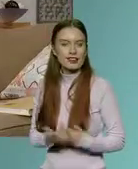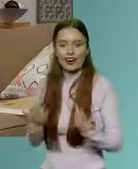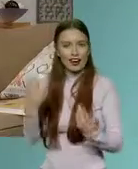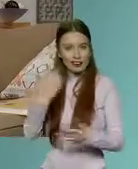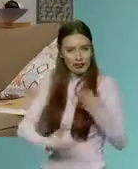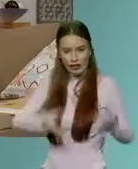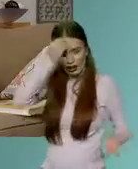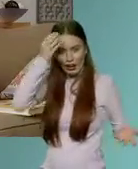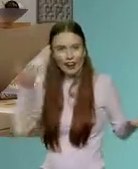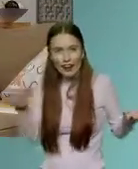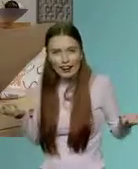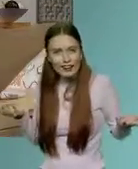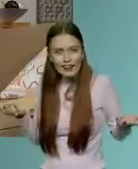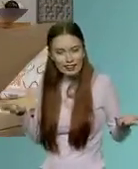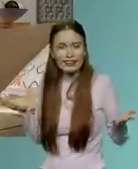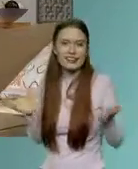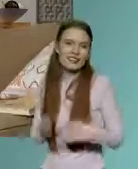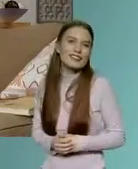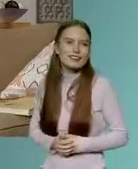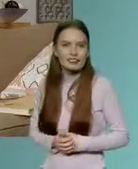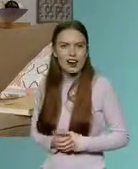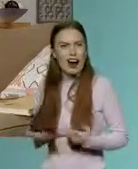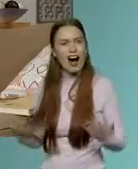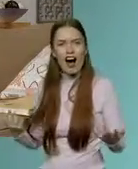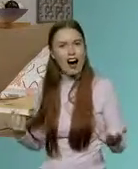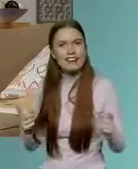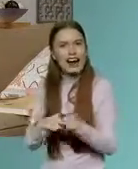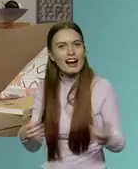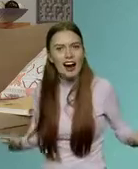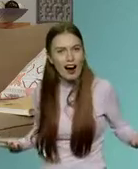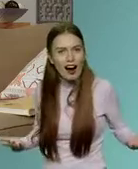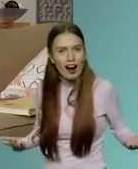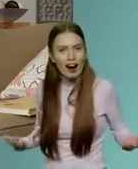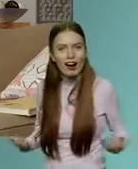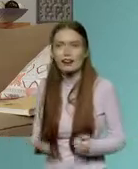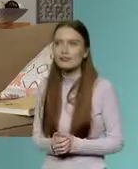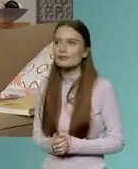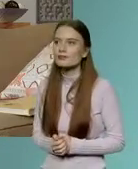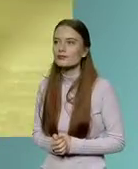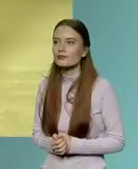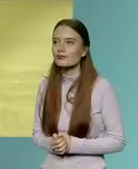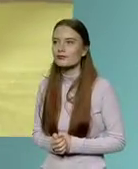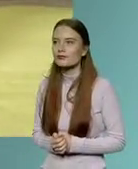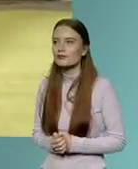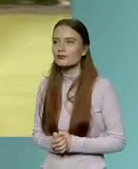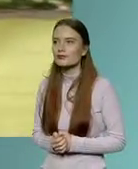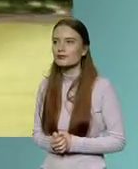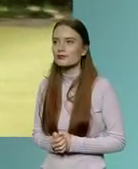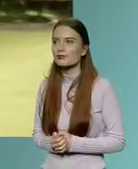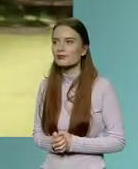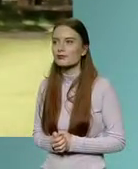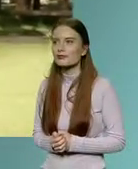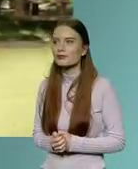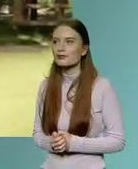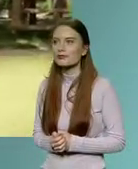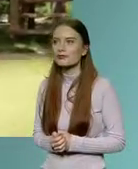learns! His sandwich is gone. Dana! At the garden,